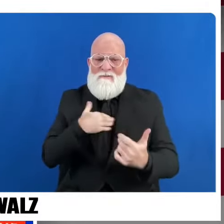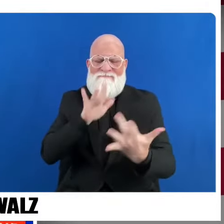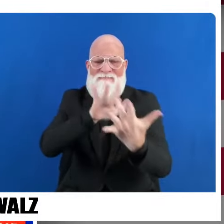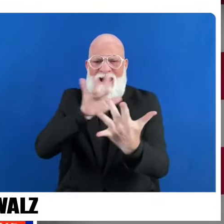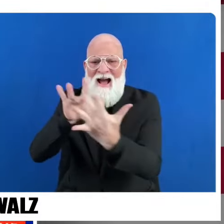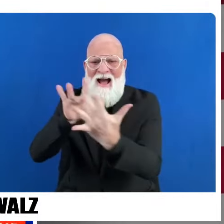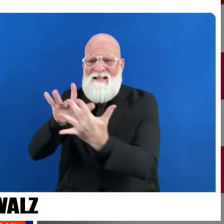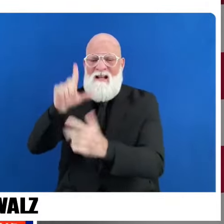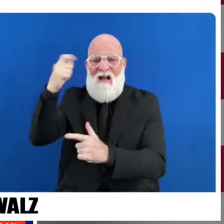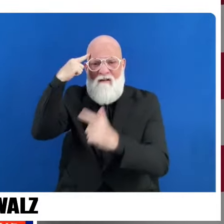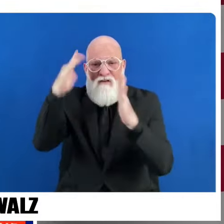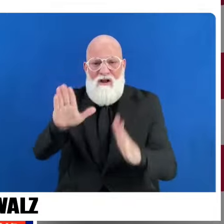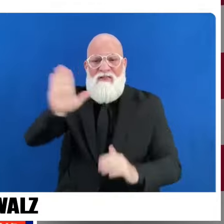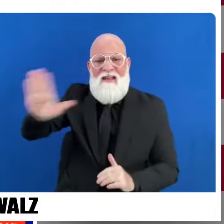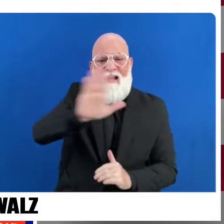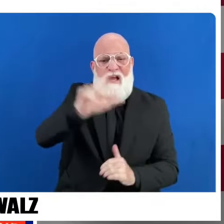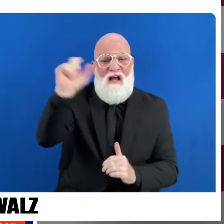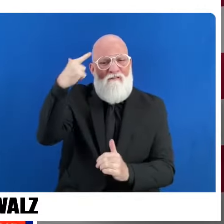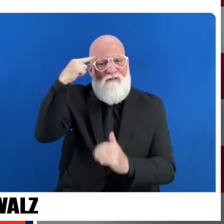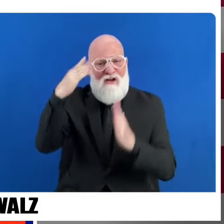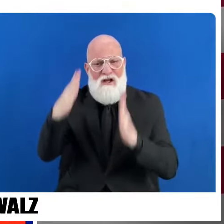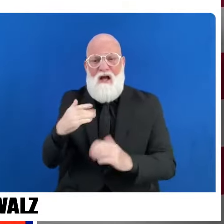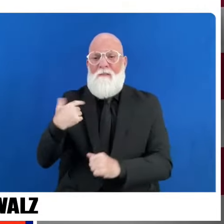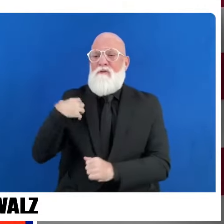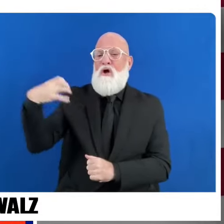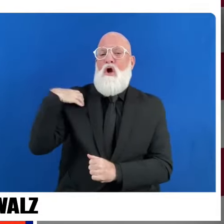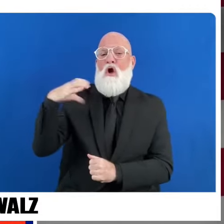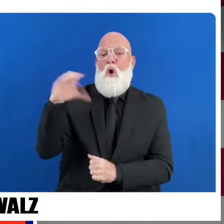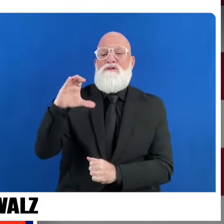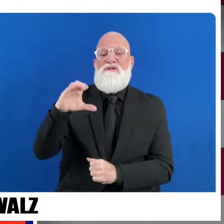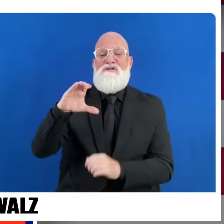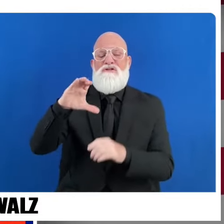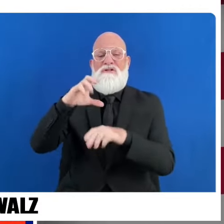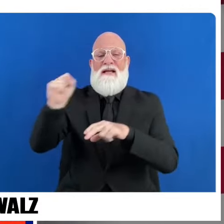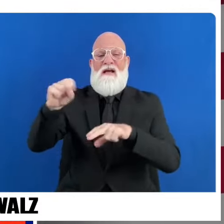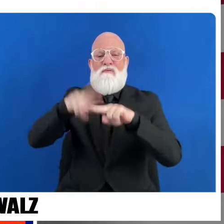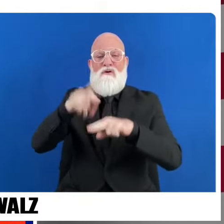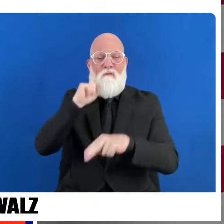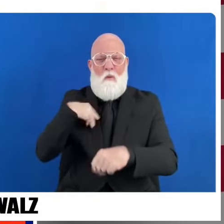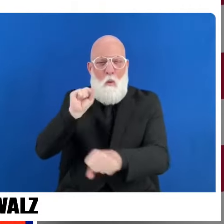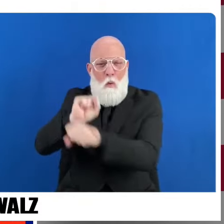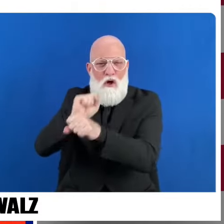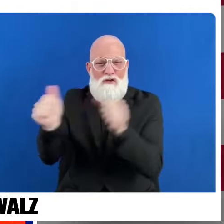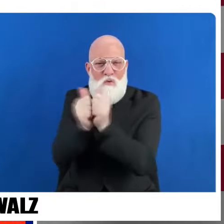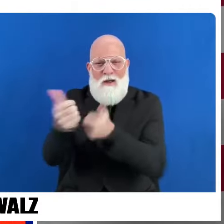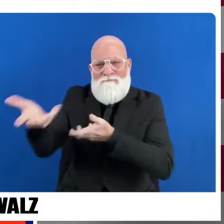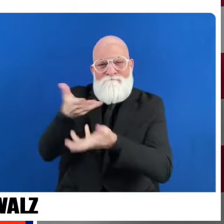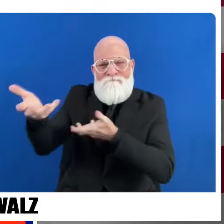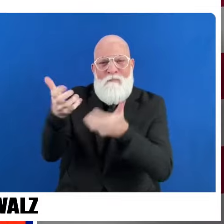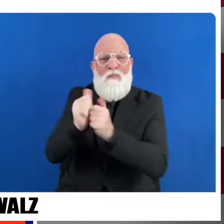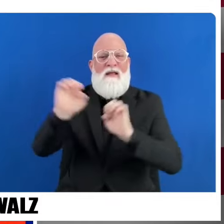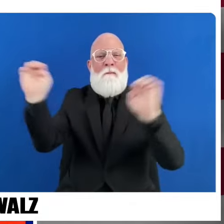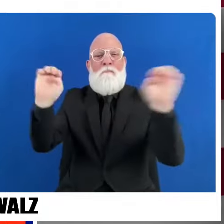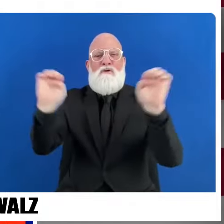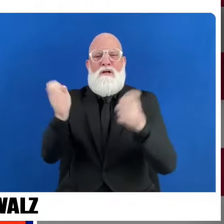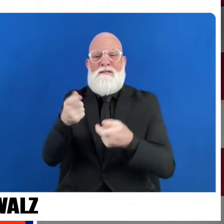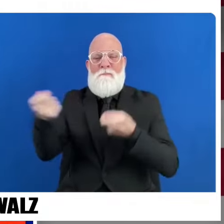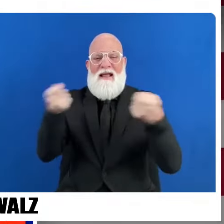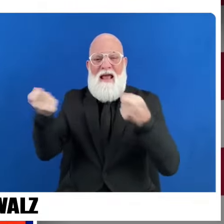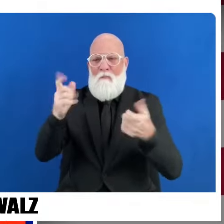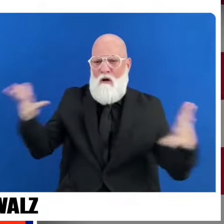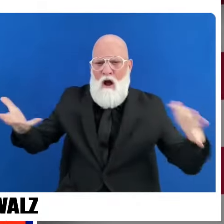the Council of Governors as we work together on these emergency managements. Governors know no partisanship. They work together. So all of the governors and the emergency responders